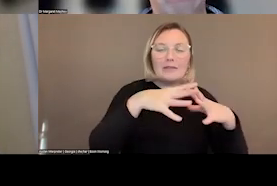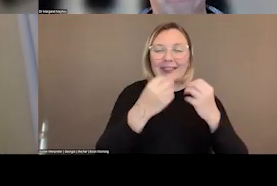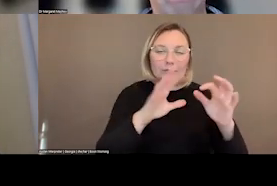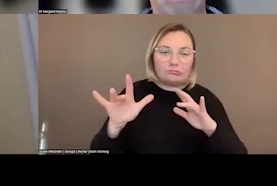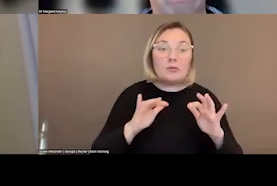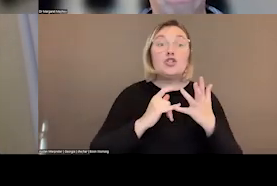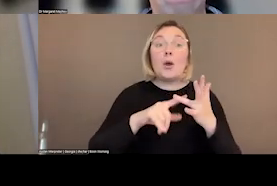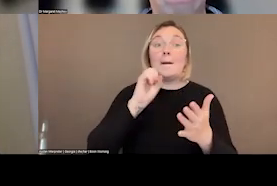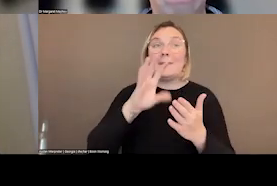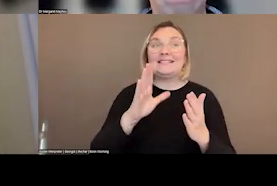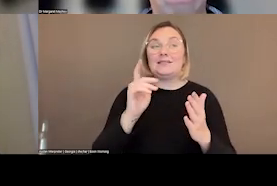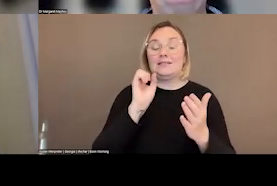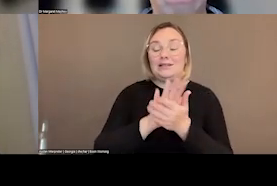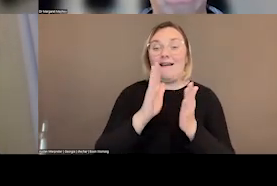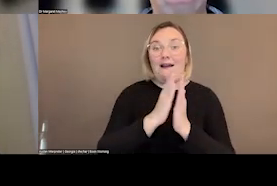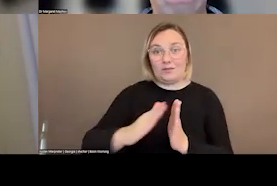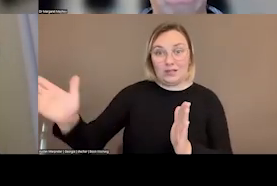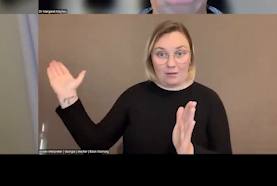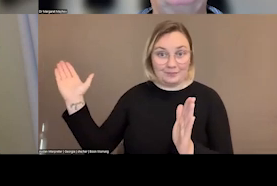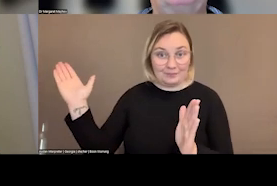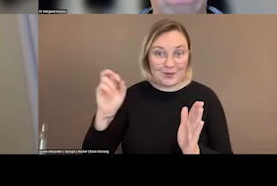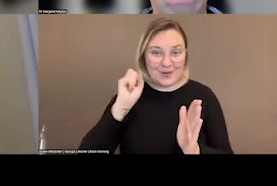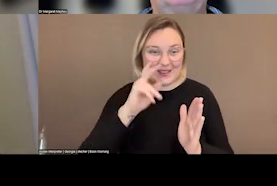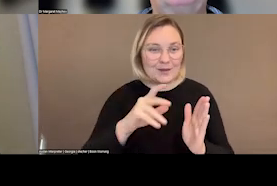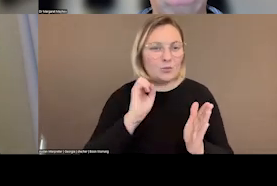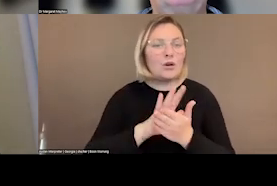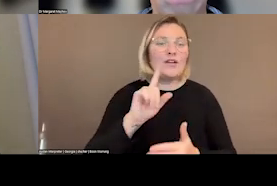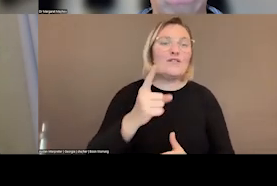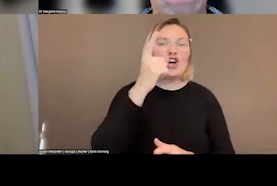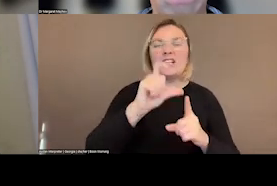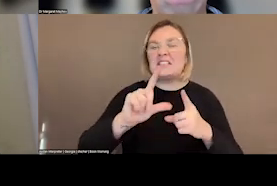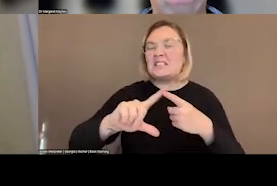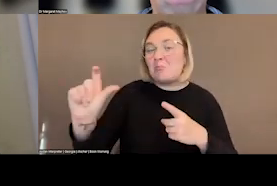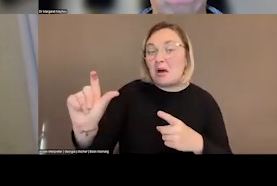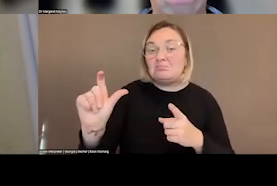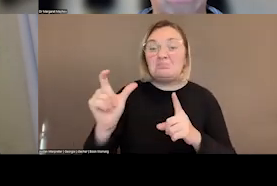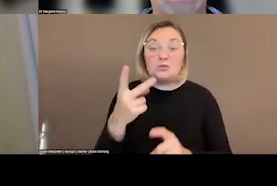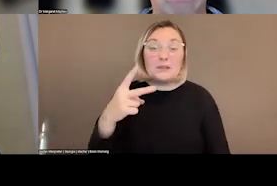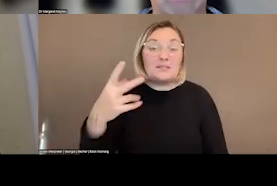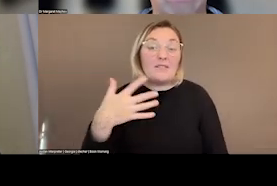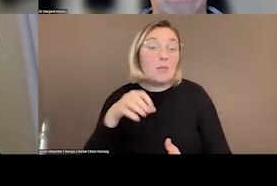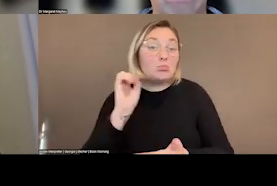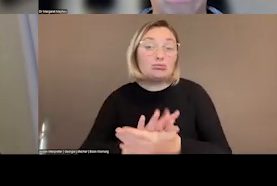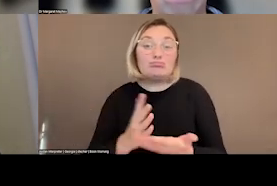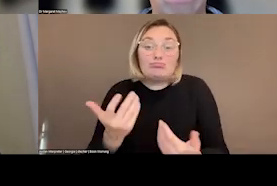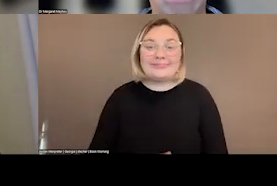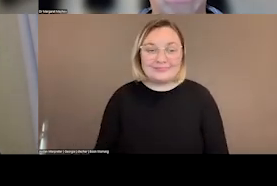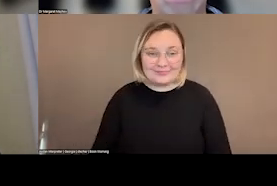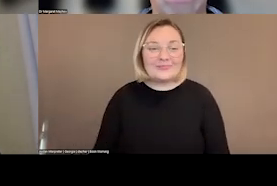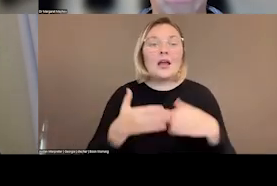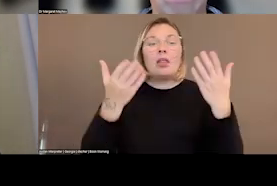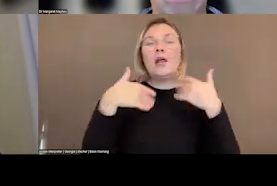pop in. Gonna go 1st of December 2025. Great. And then